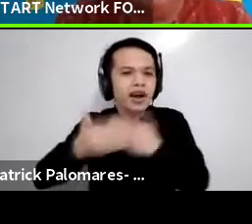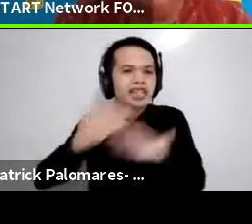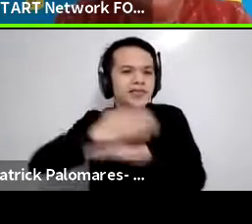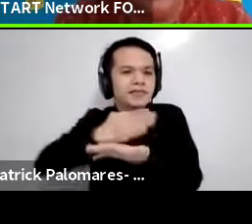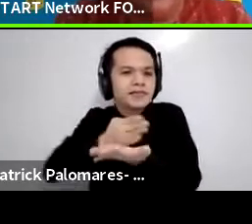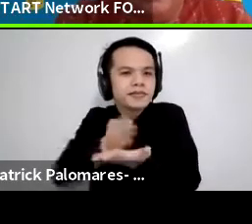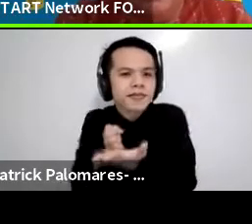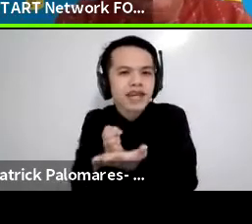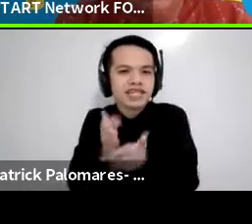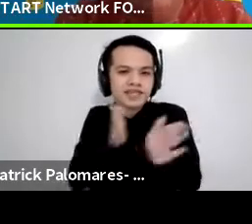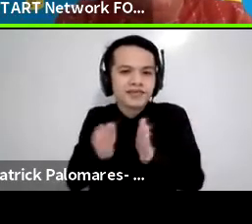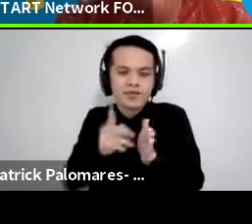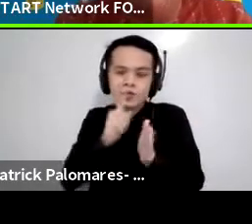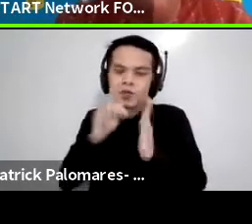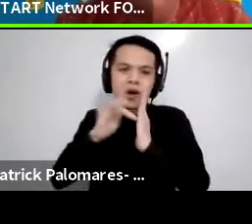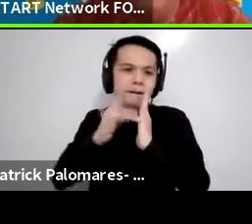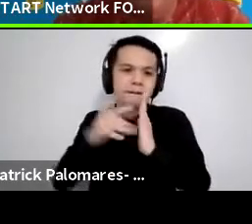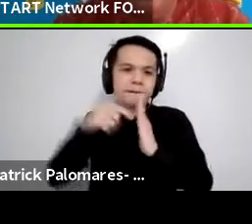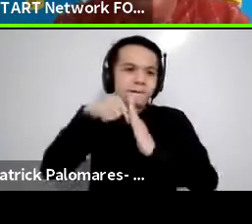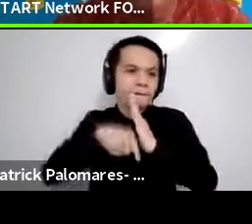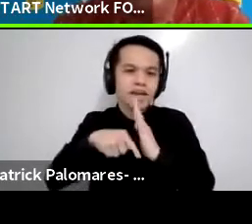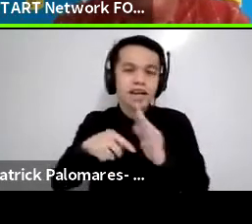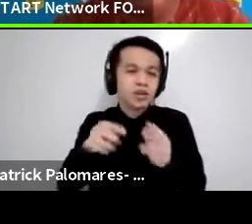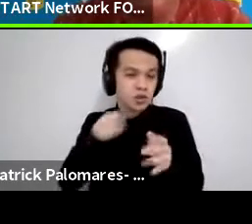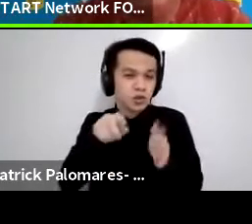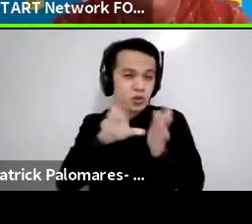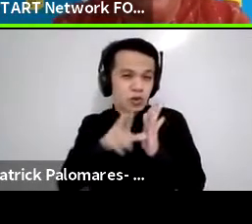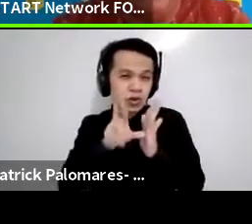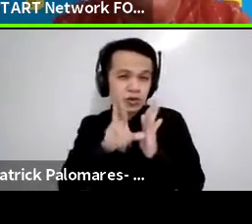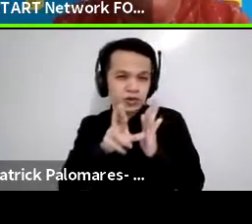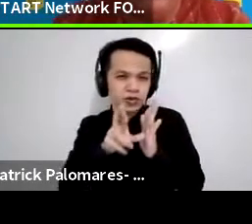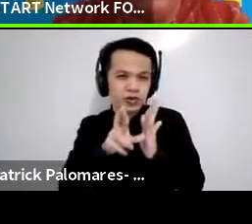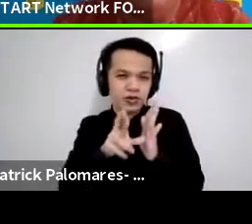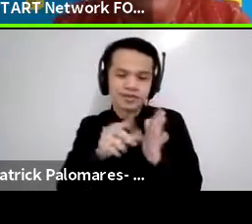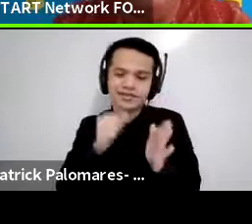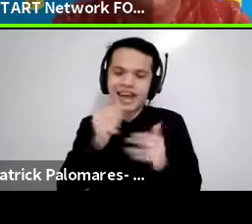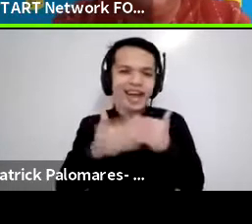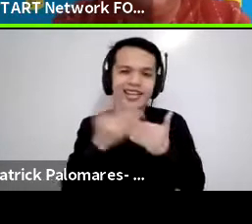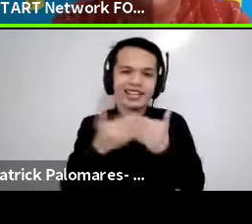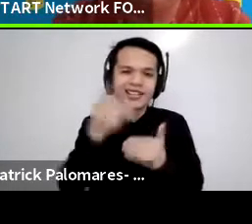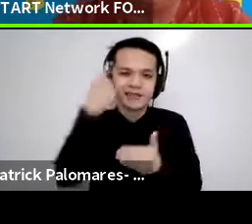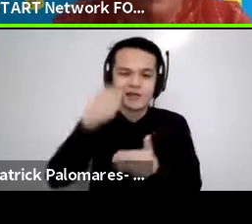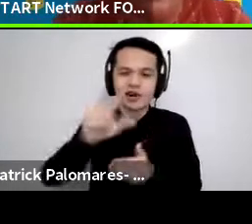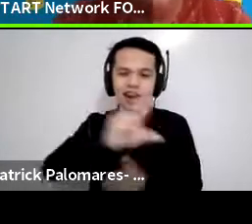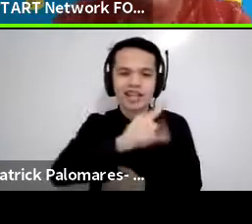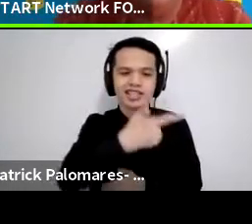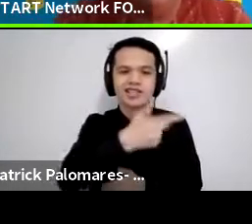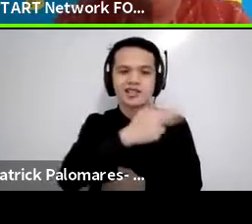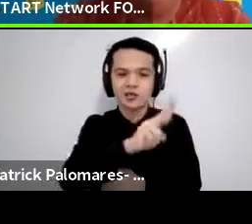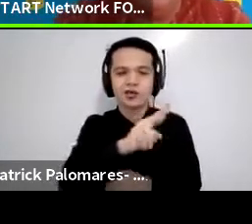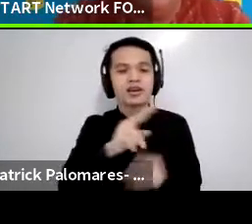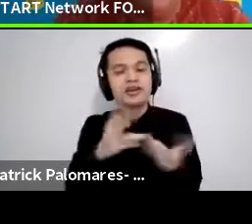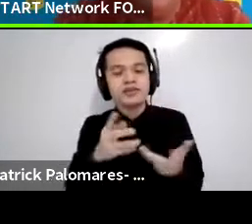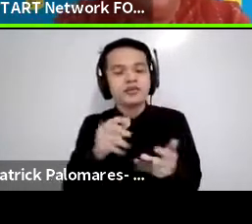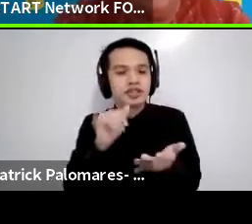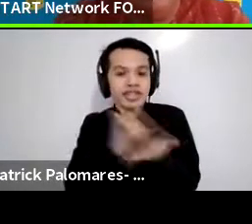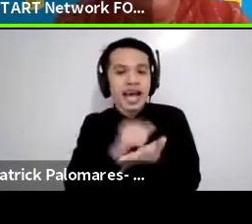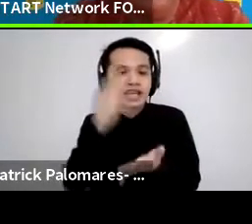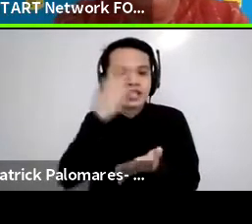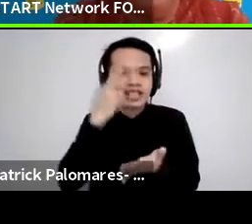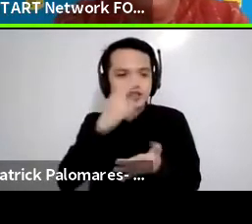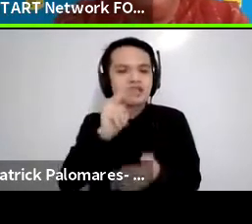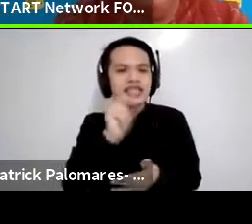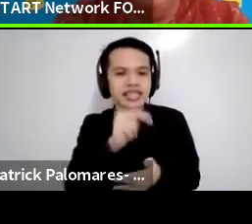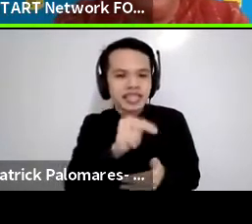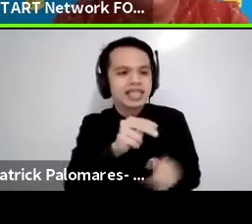and planning is very technical. And if you review it, it's not going to be very easy for LGUs. And that's why they will need